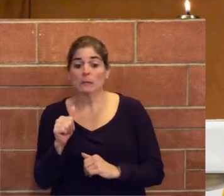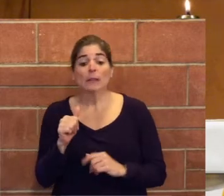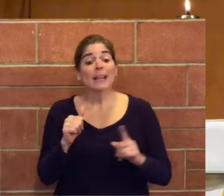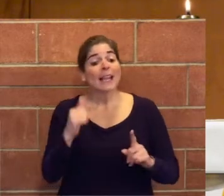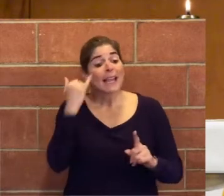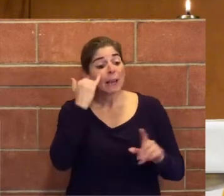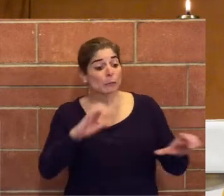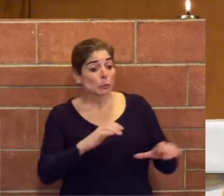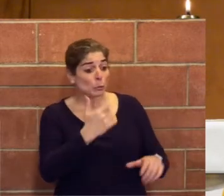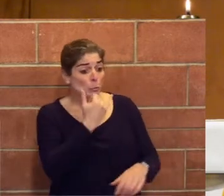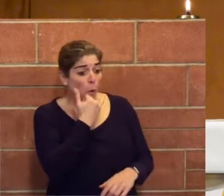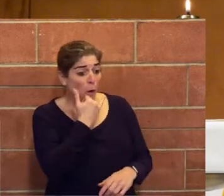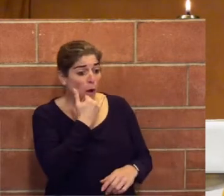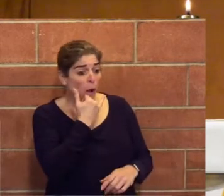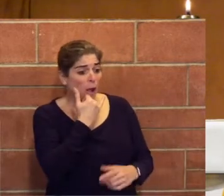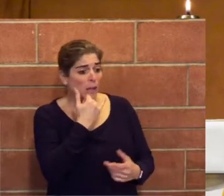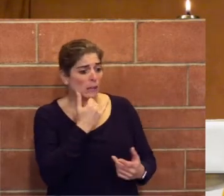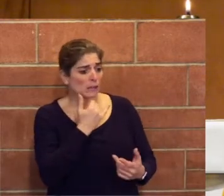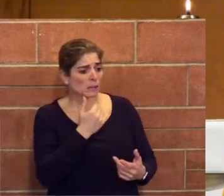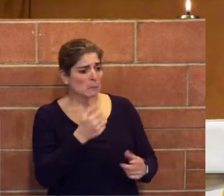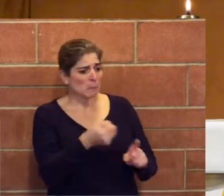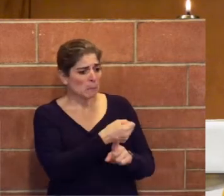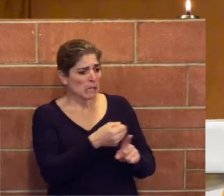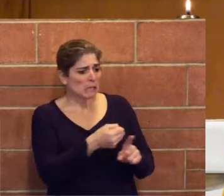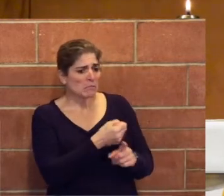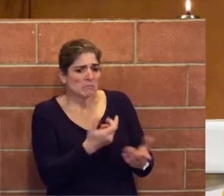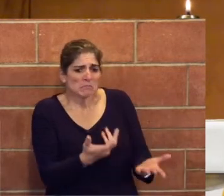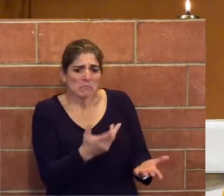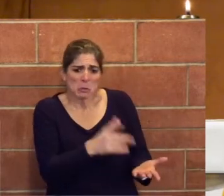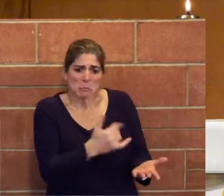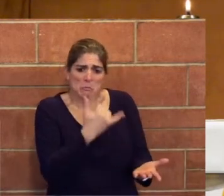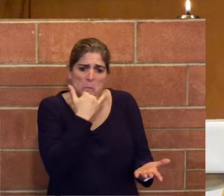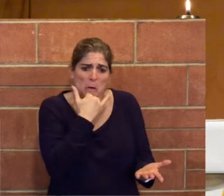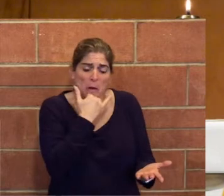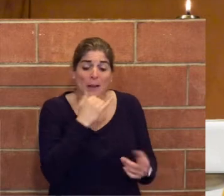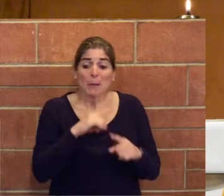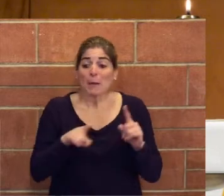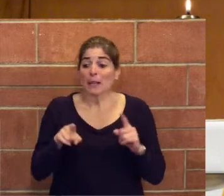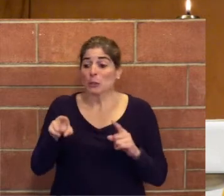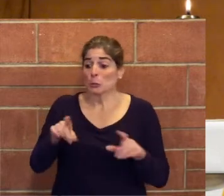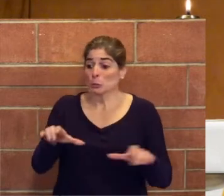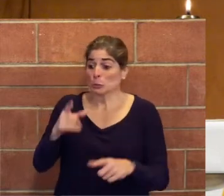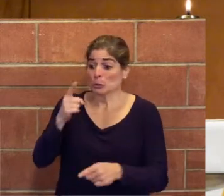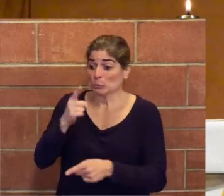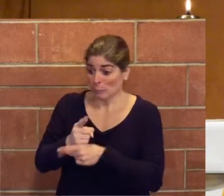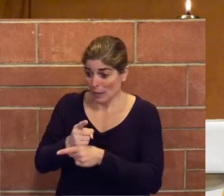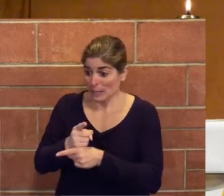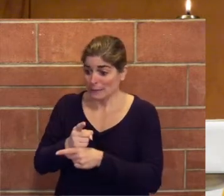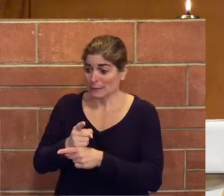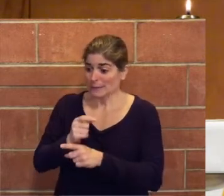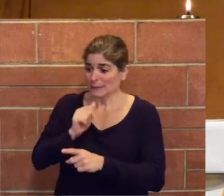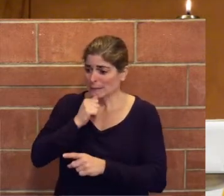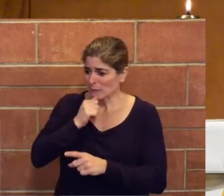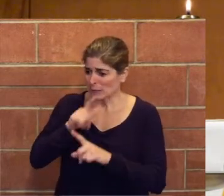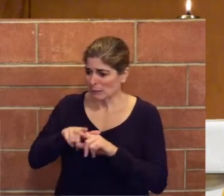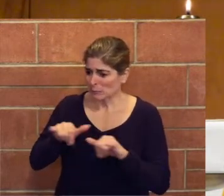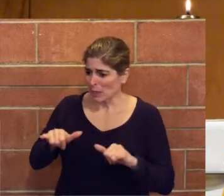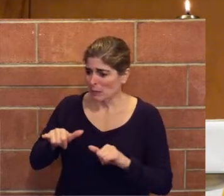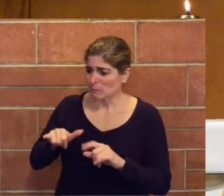is that? But if you endure when you are doing right and suffer for it, you have God's